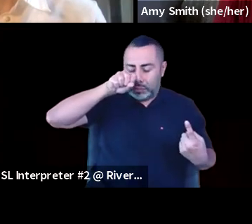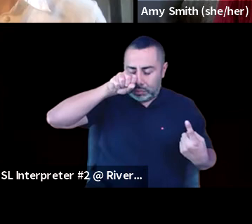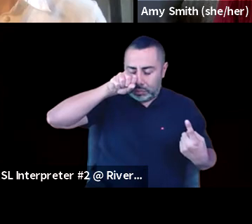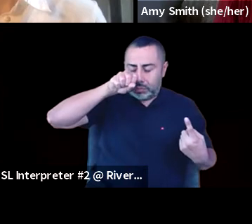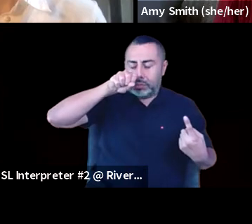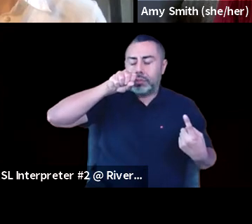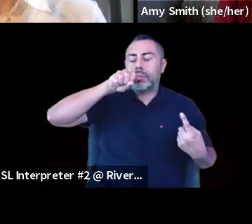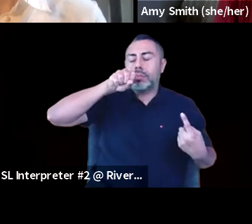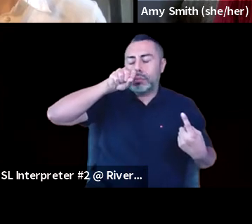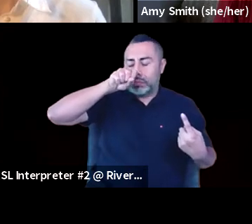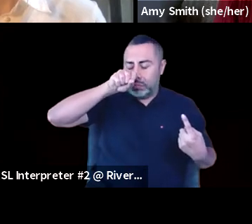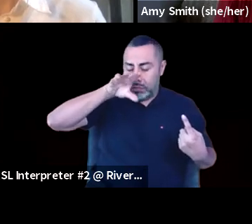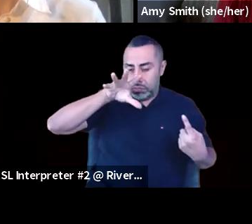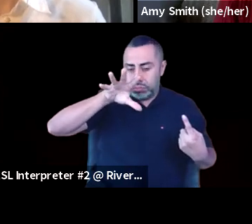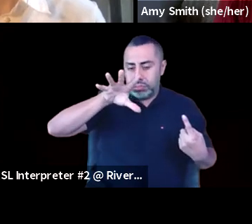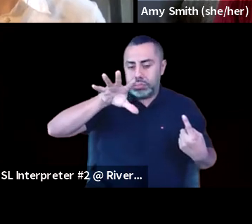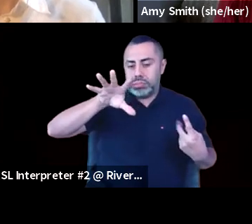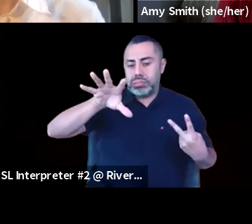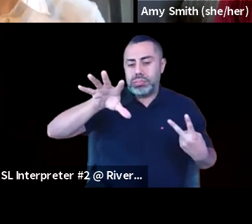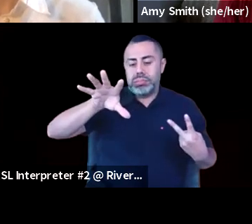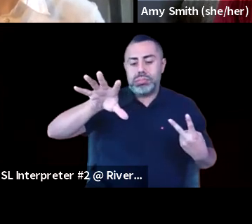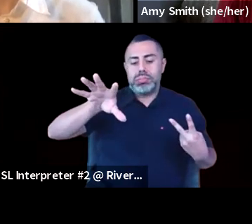5, 4, 3, 2, 1. Exhale,